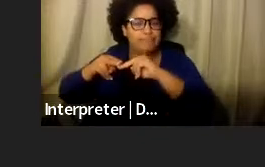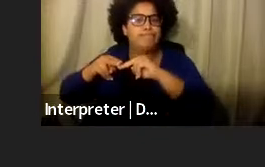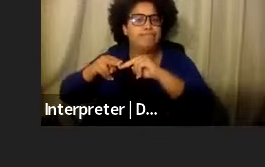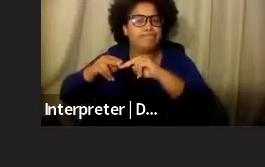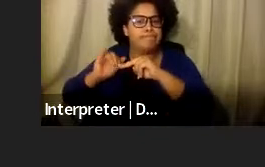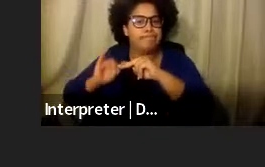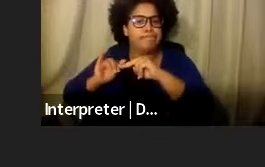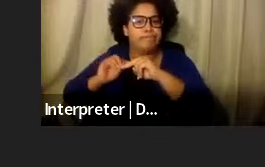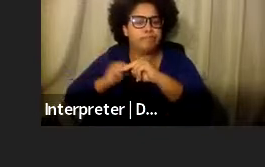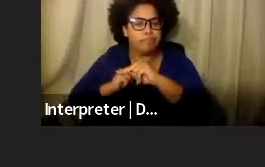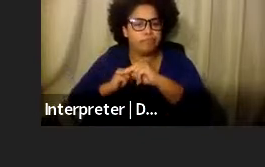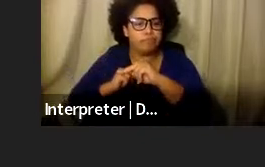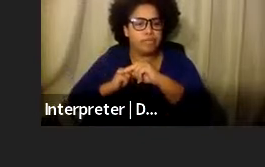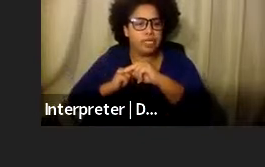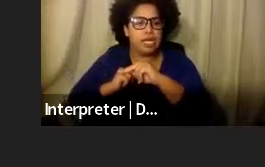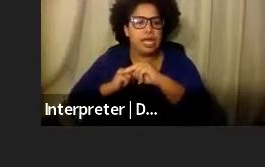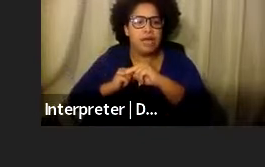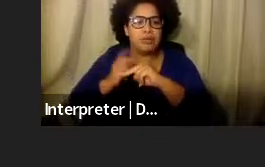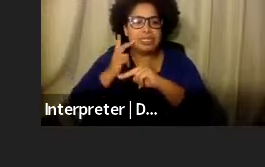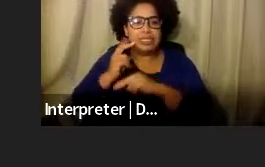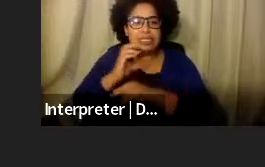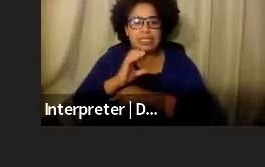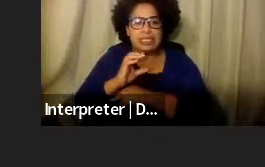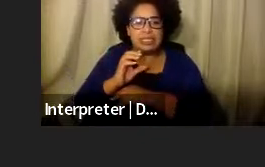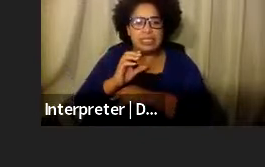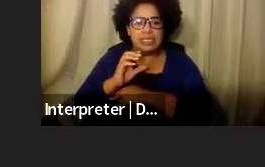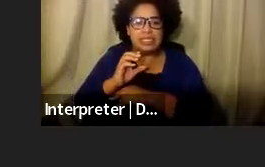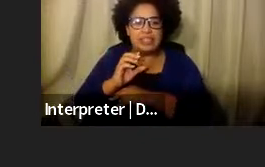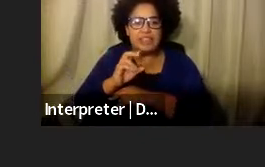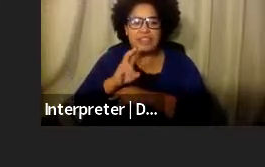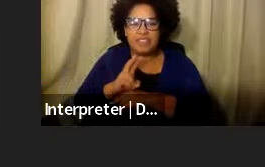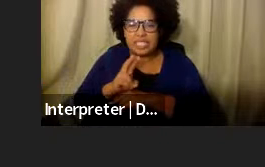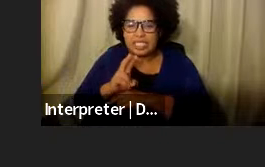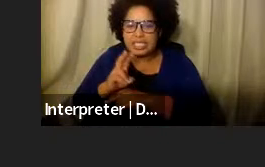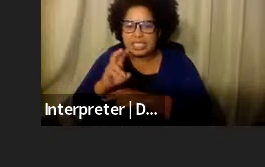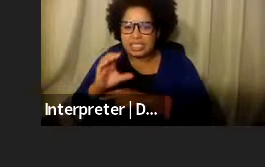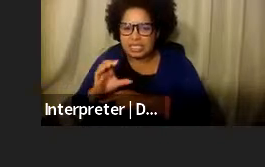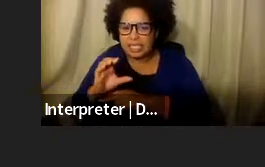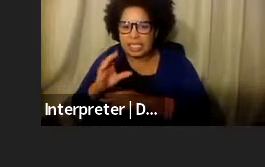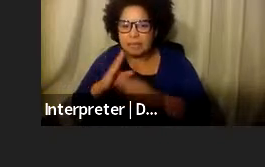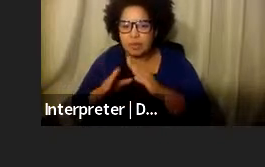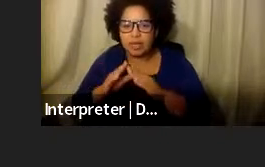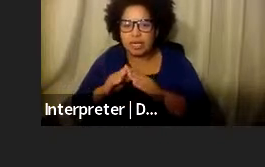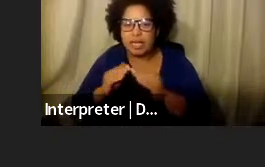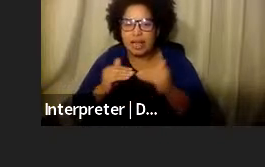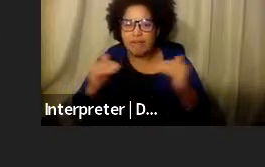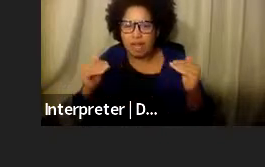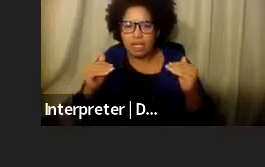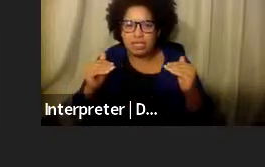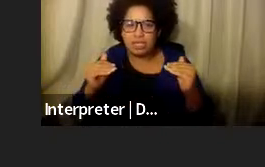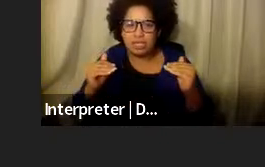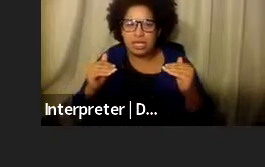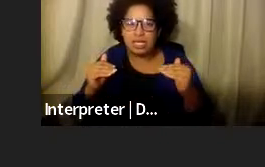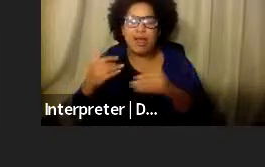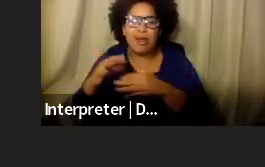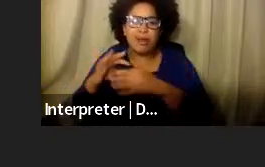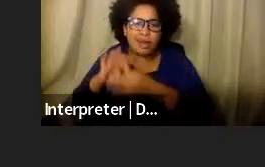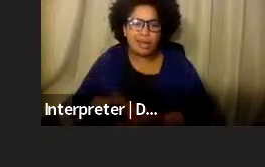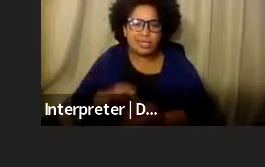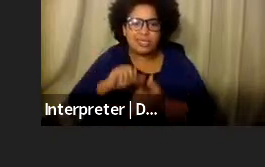and the CDC community levels are heavily tied to